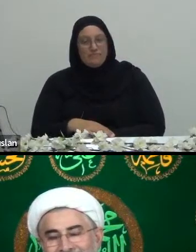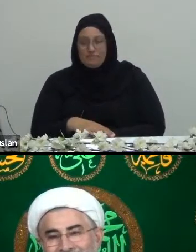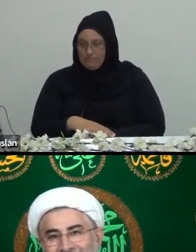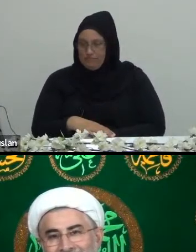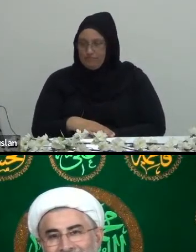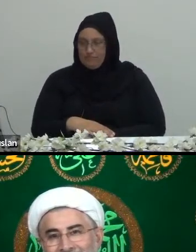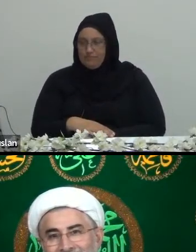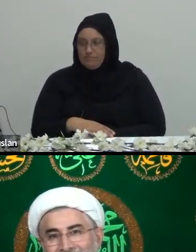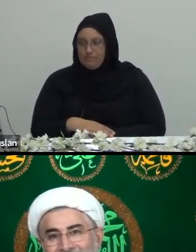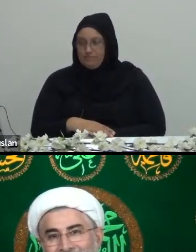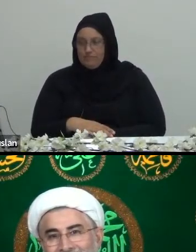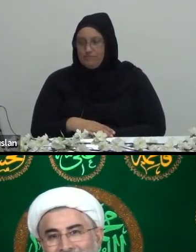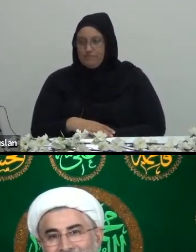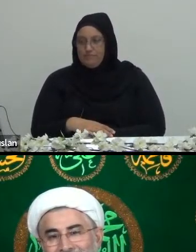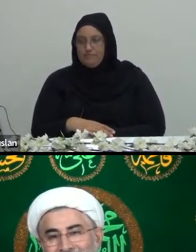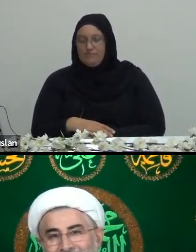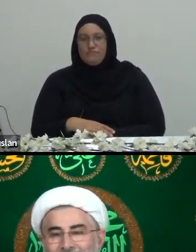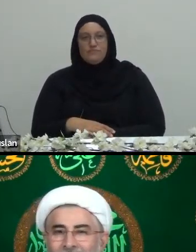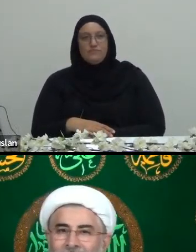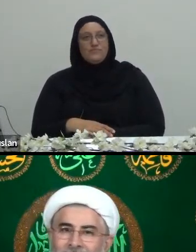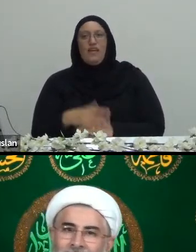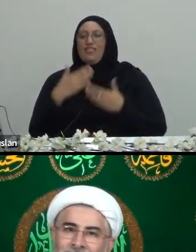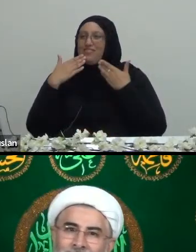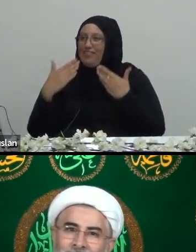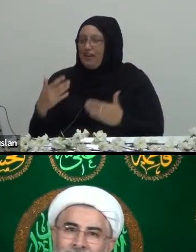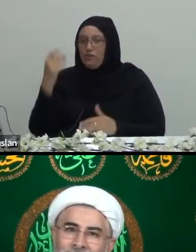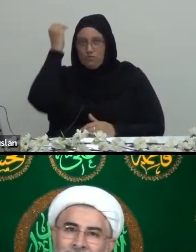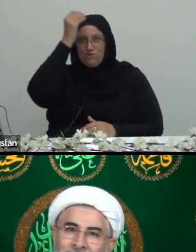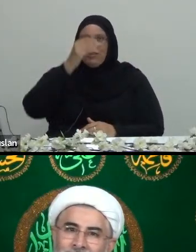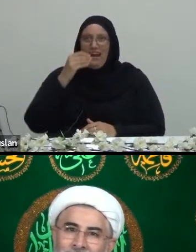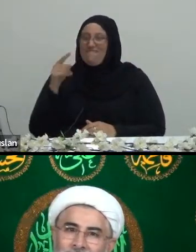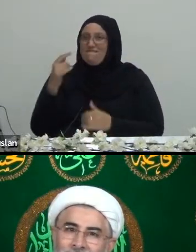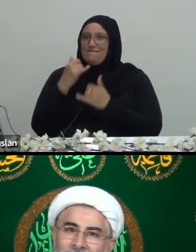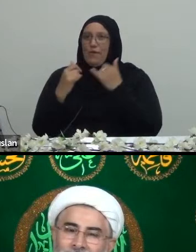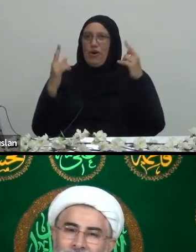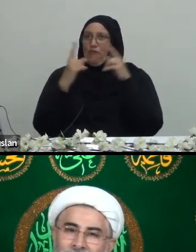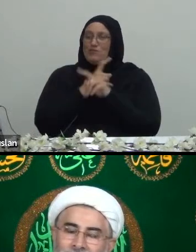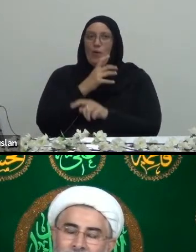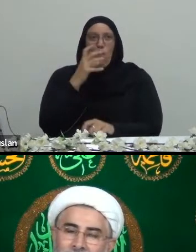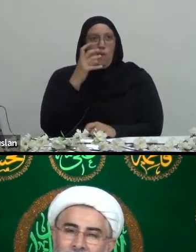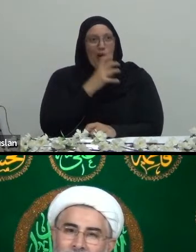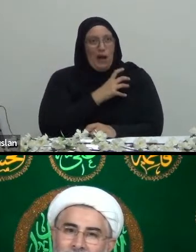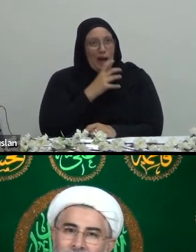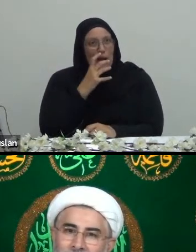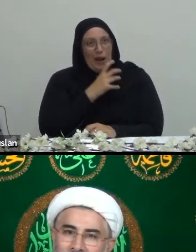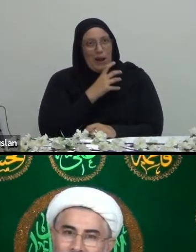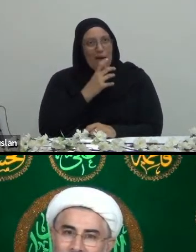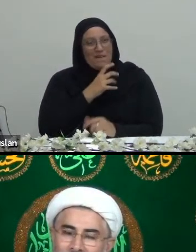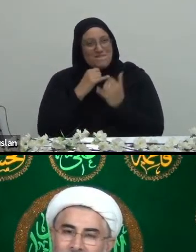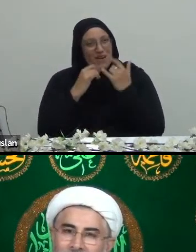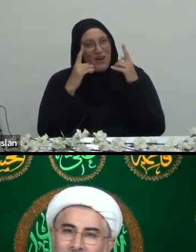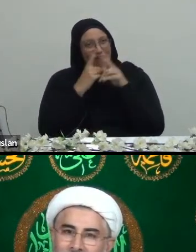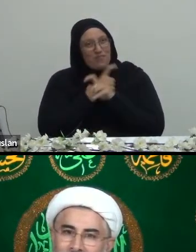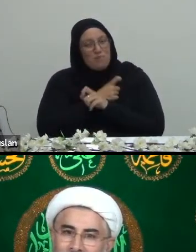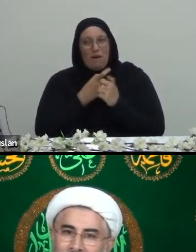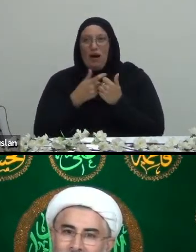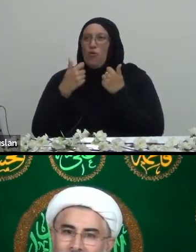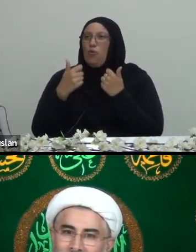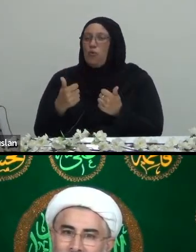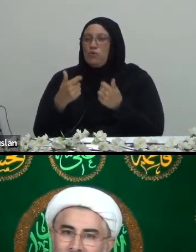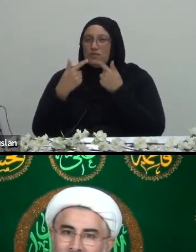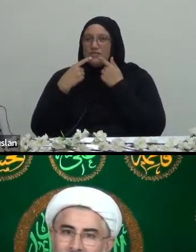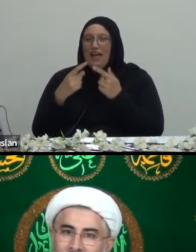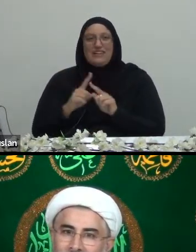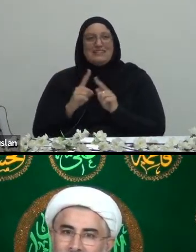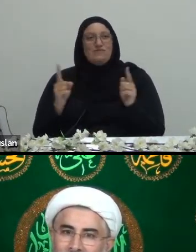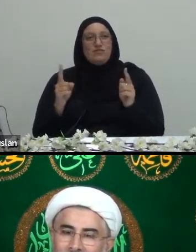But it's good that you're pointing out the Islamic approach to the difference between what